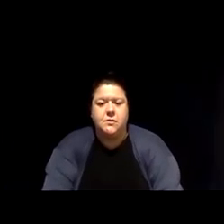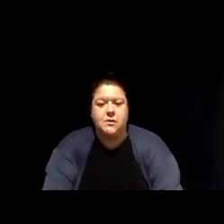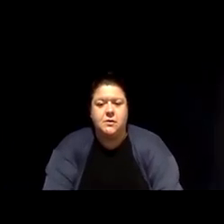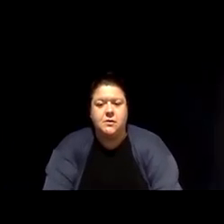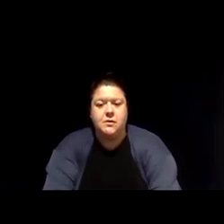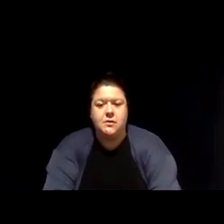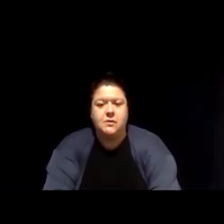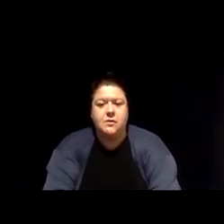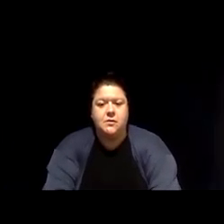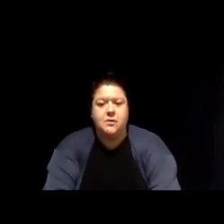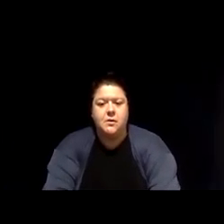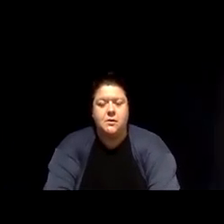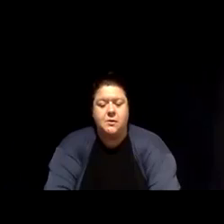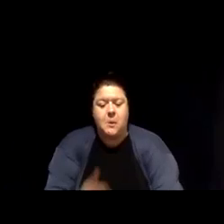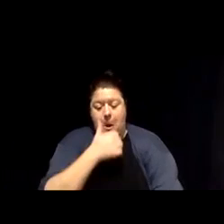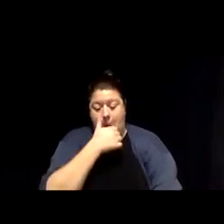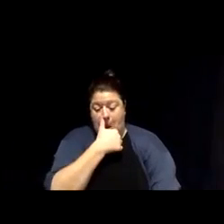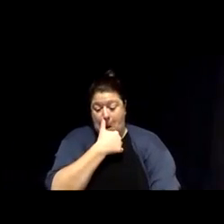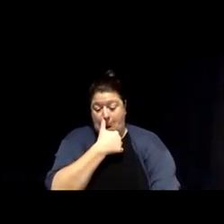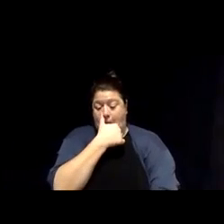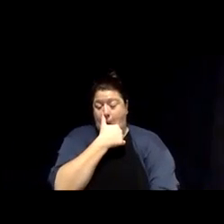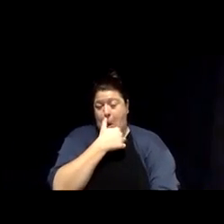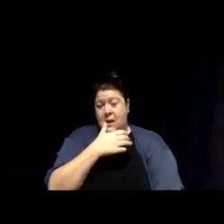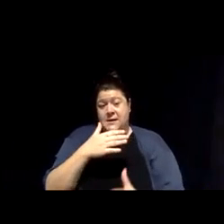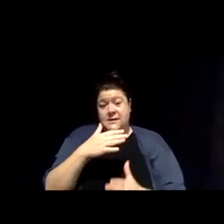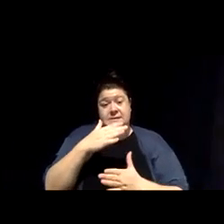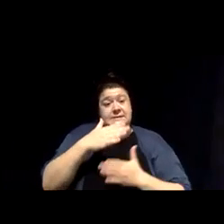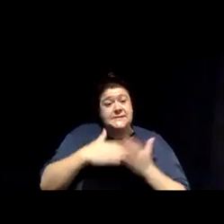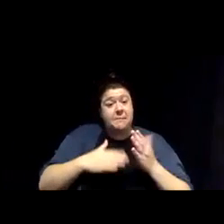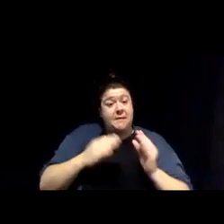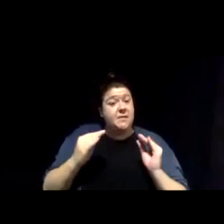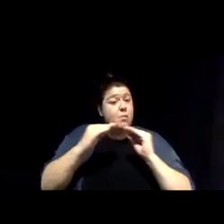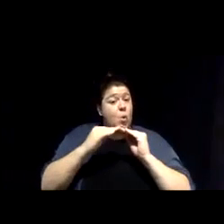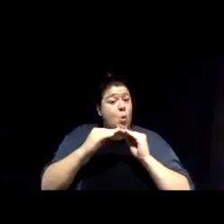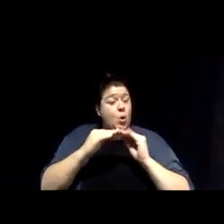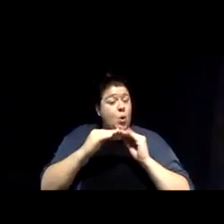let's see here. What are some of the more important